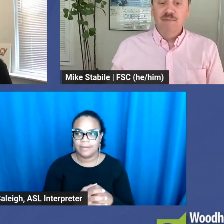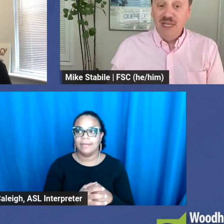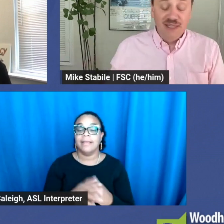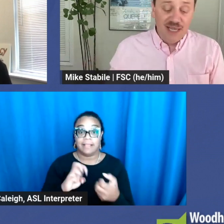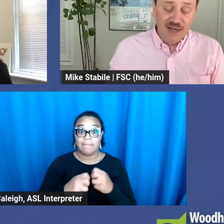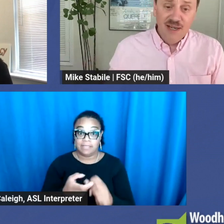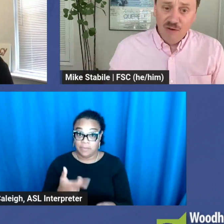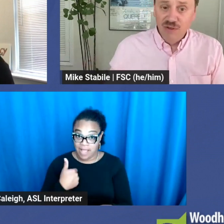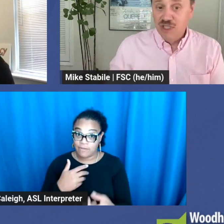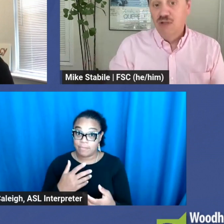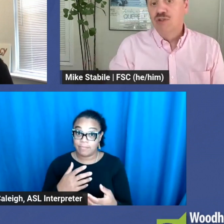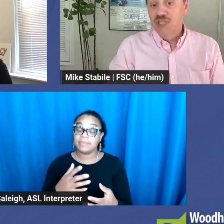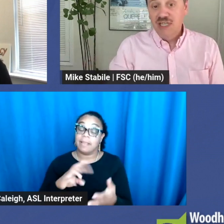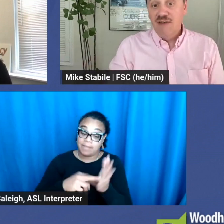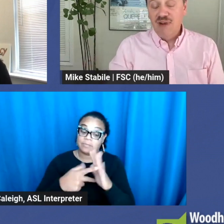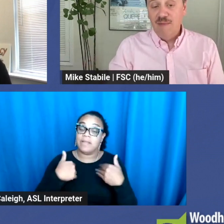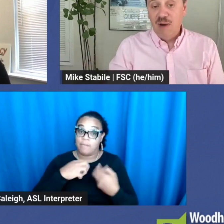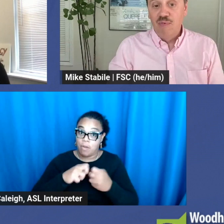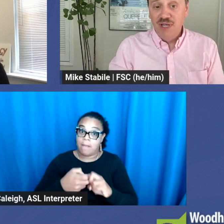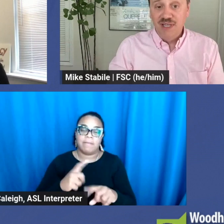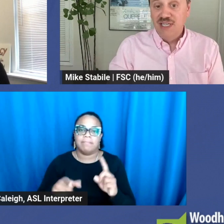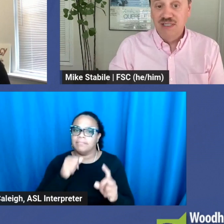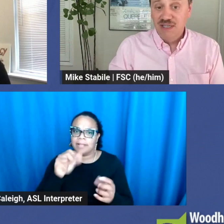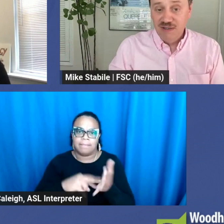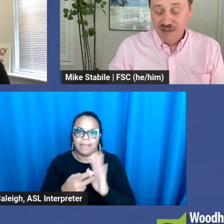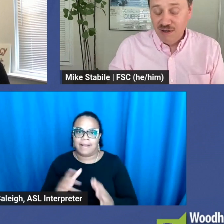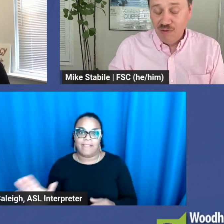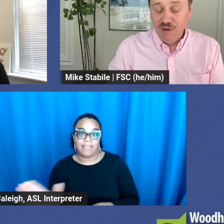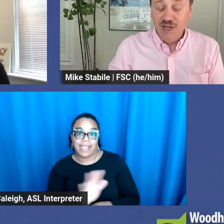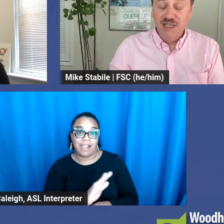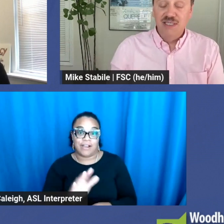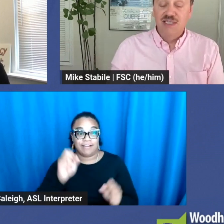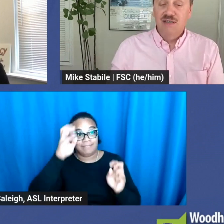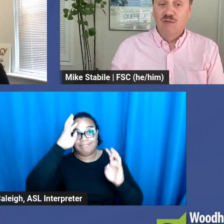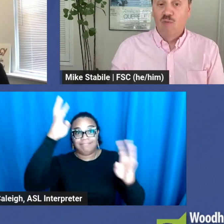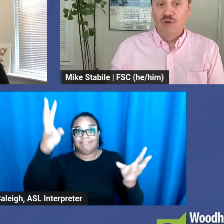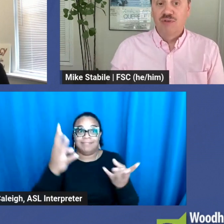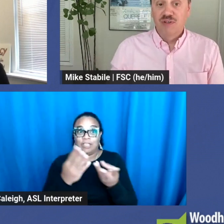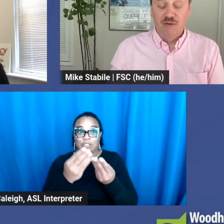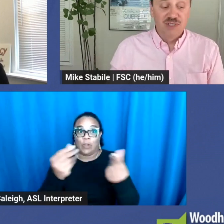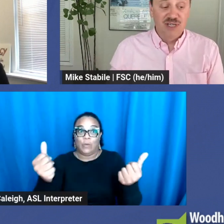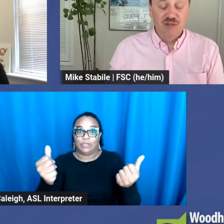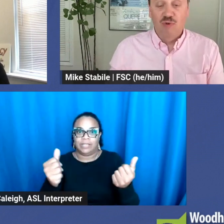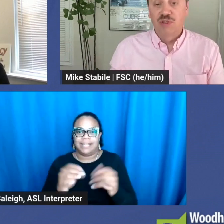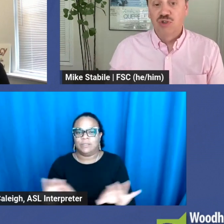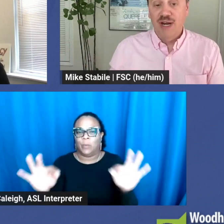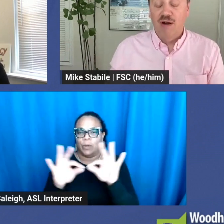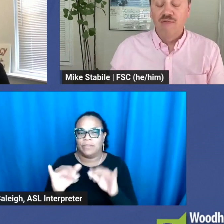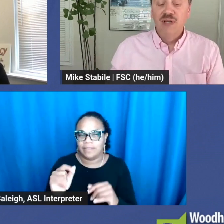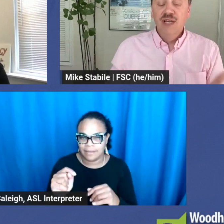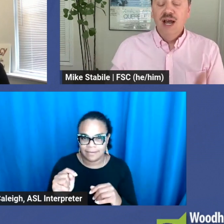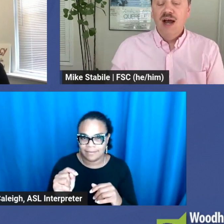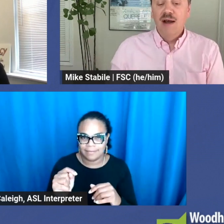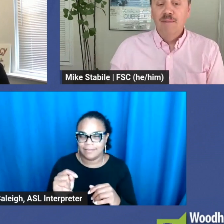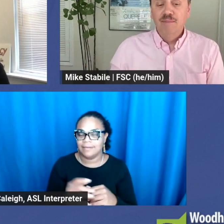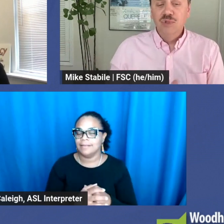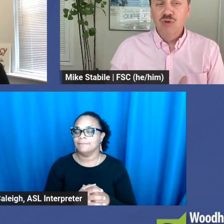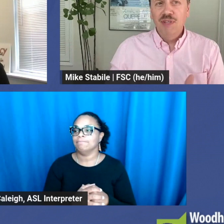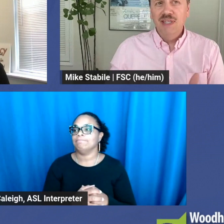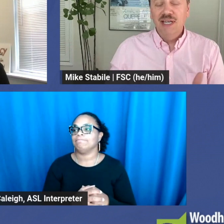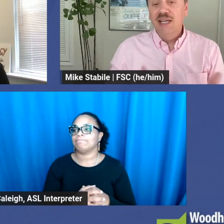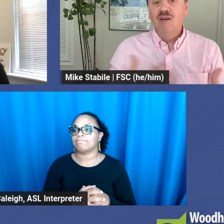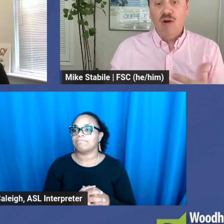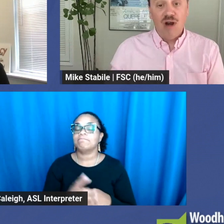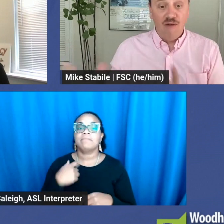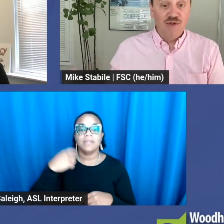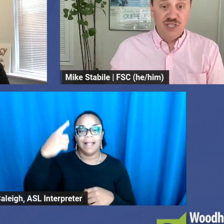it doesn't mean that the solution that they've come up with is worth the trade-off. So I